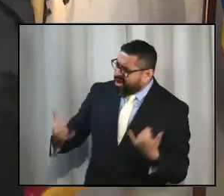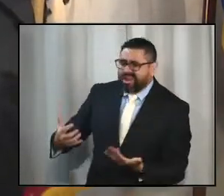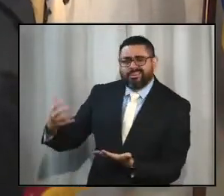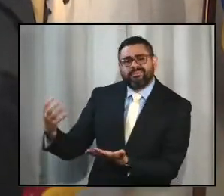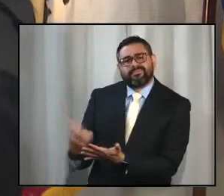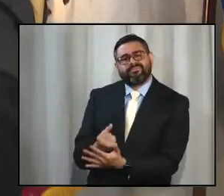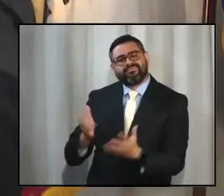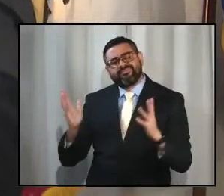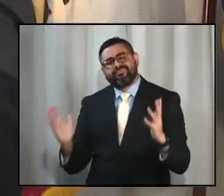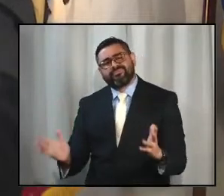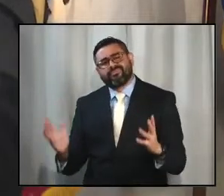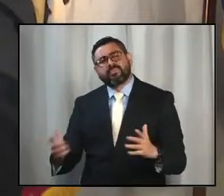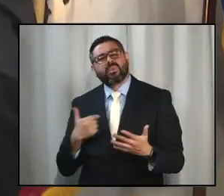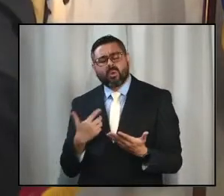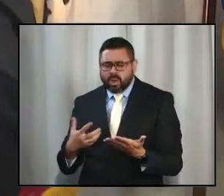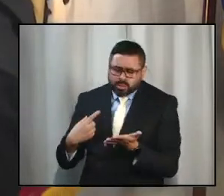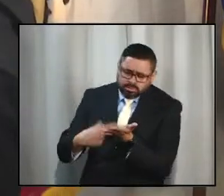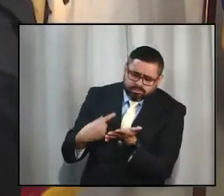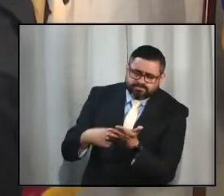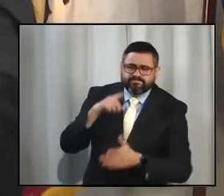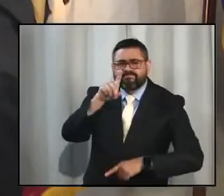just, raise a few things.